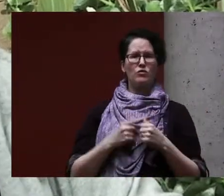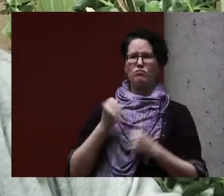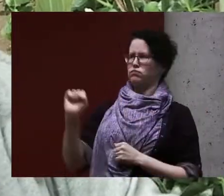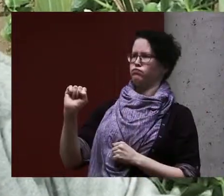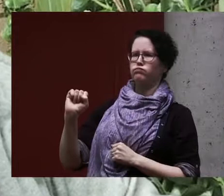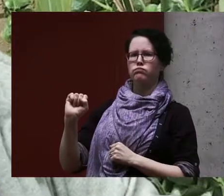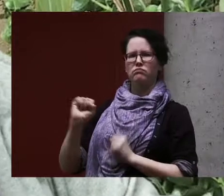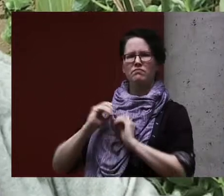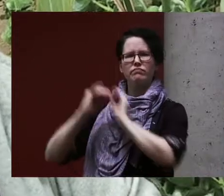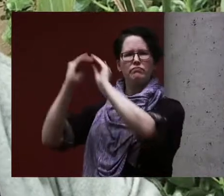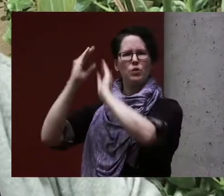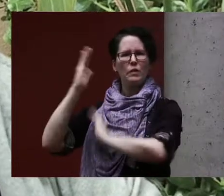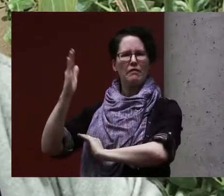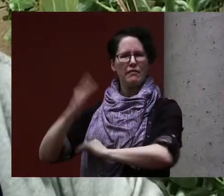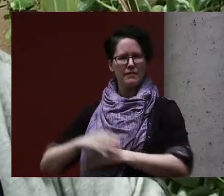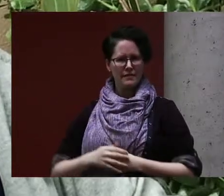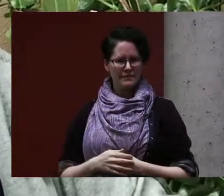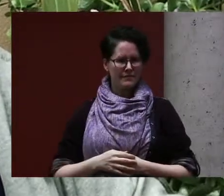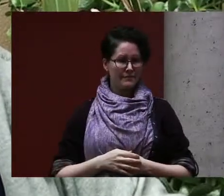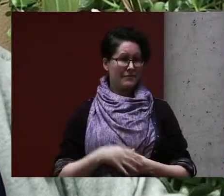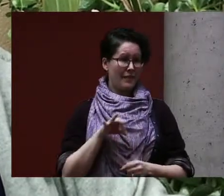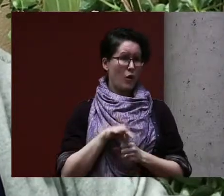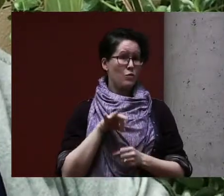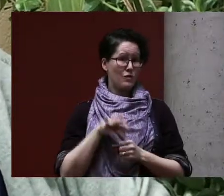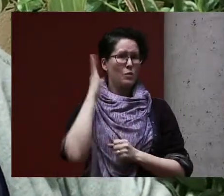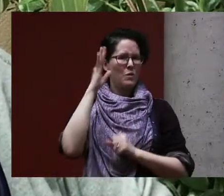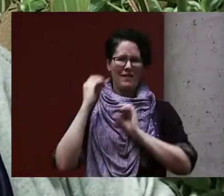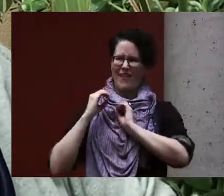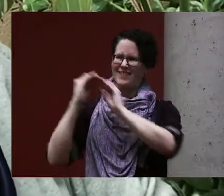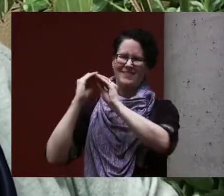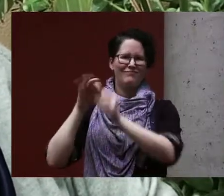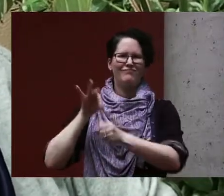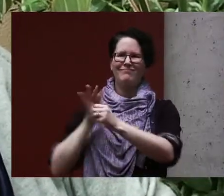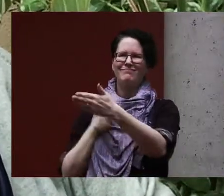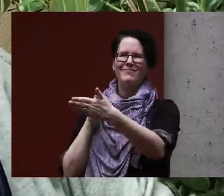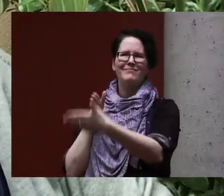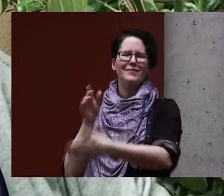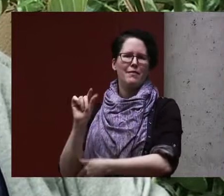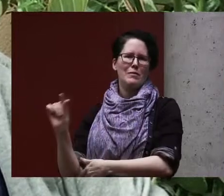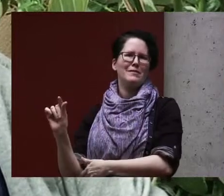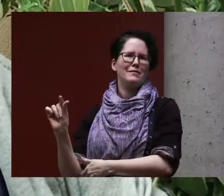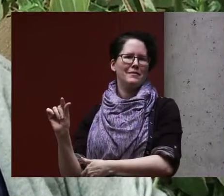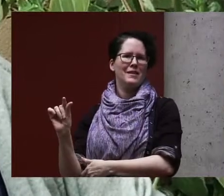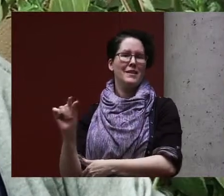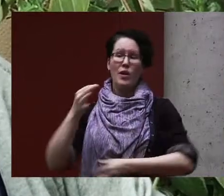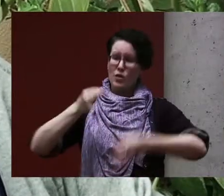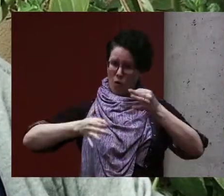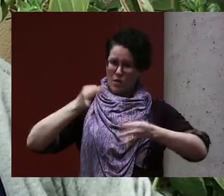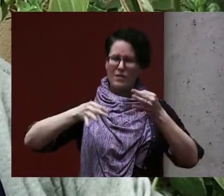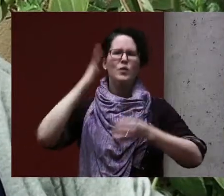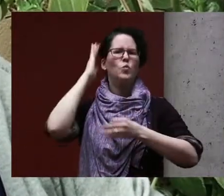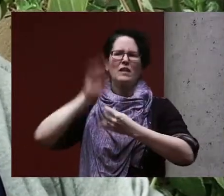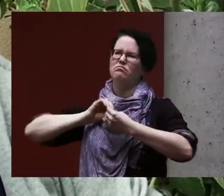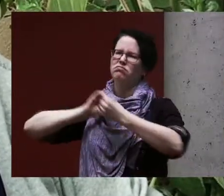fight. We will fight at the polling stations, and we will fight in the